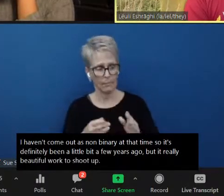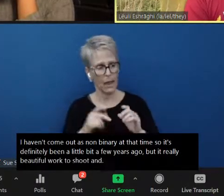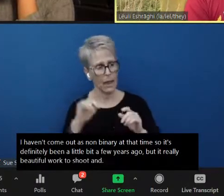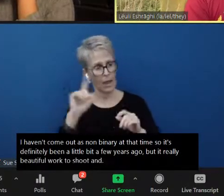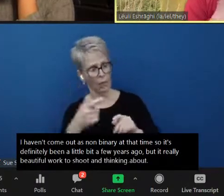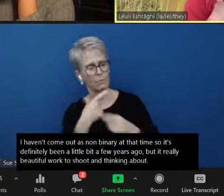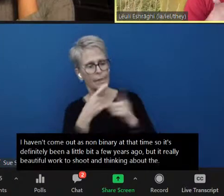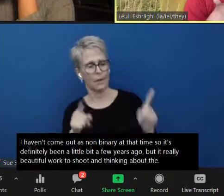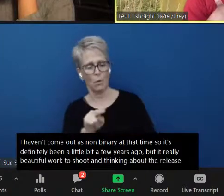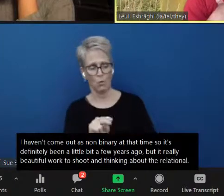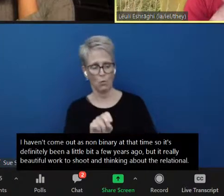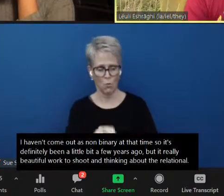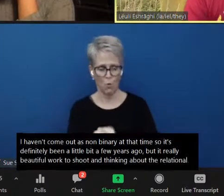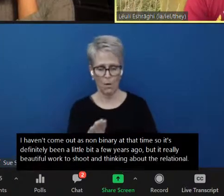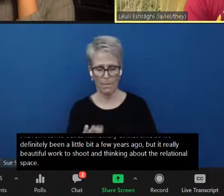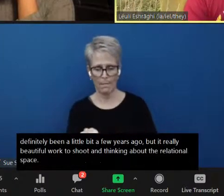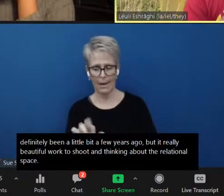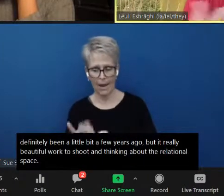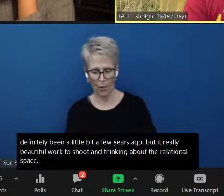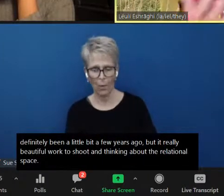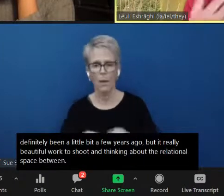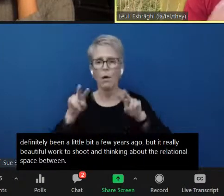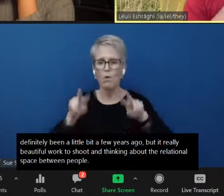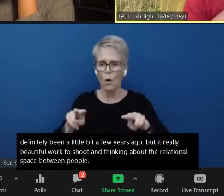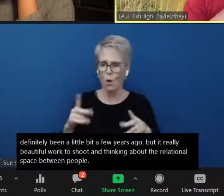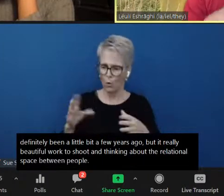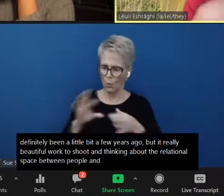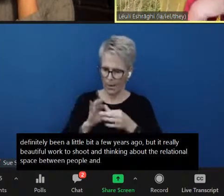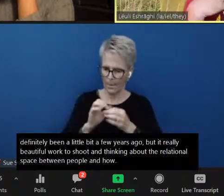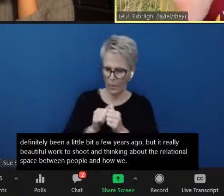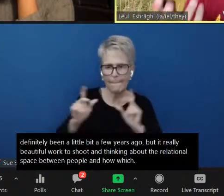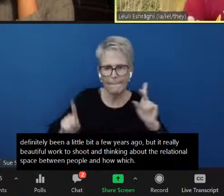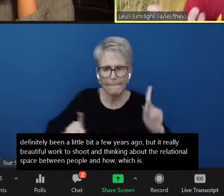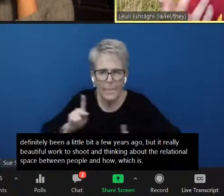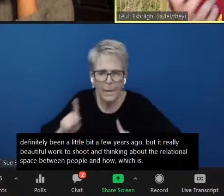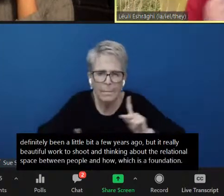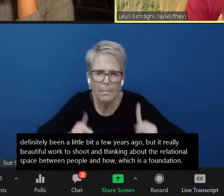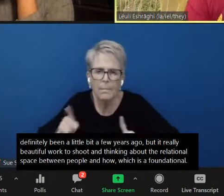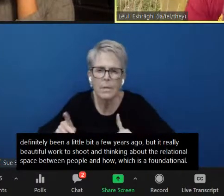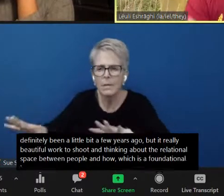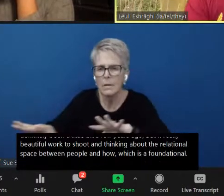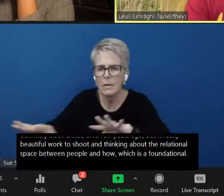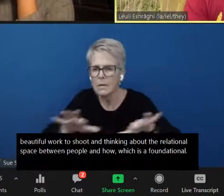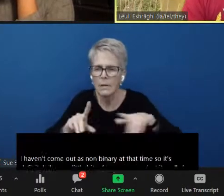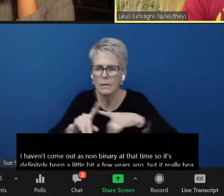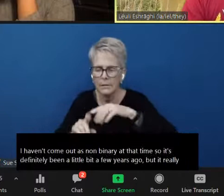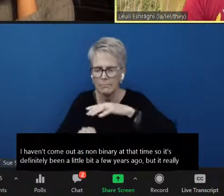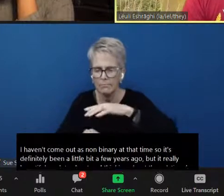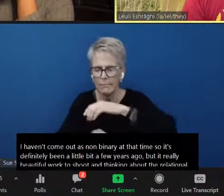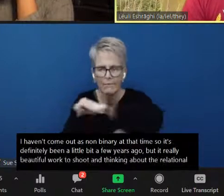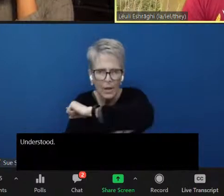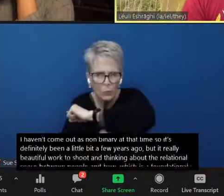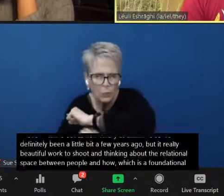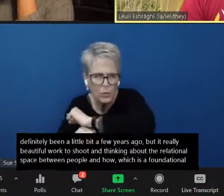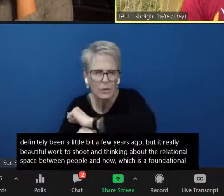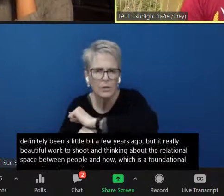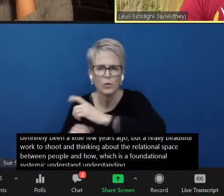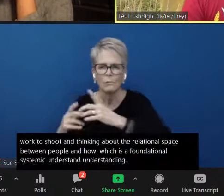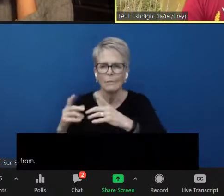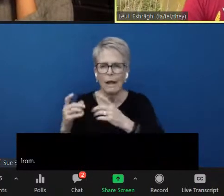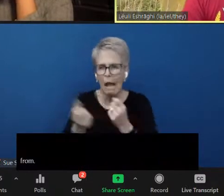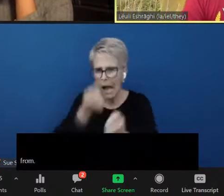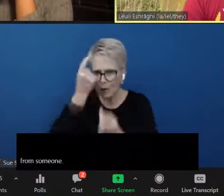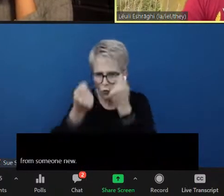and thinking about the relational space between people and how, which is a foundational epistemic understanding